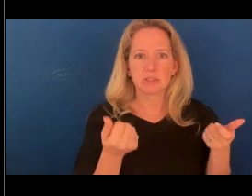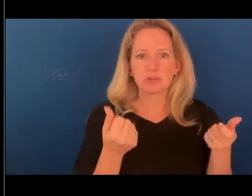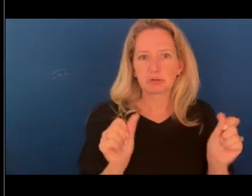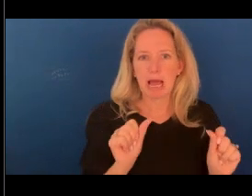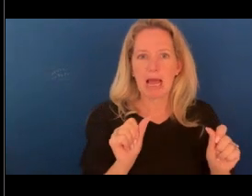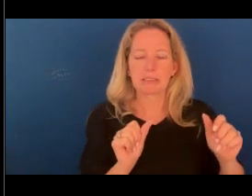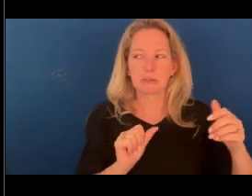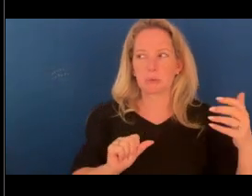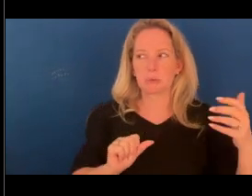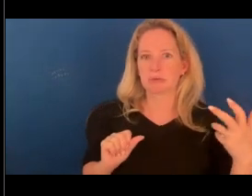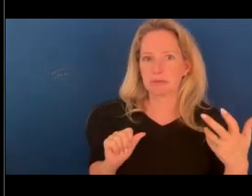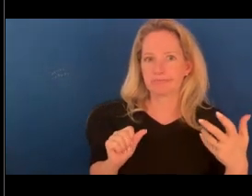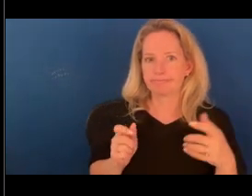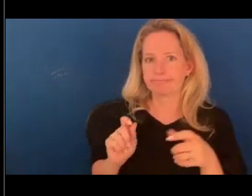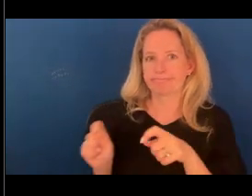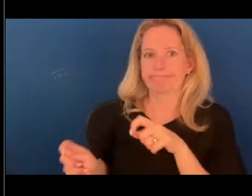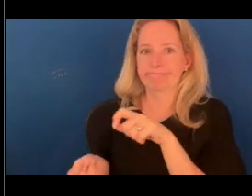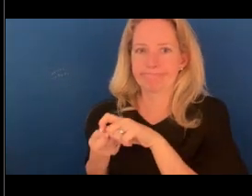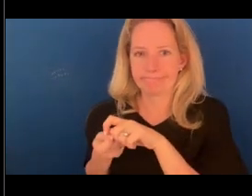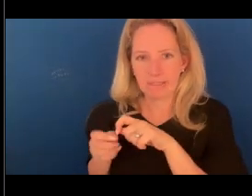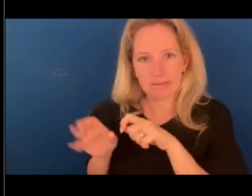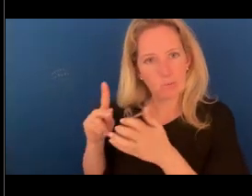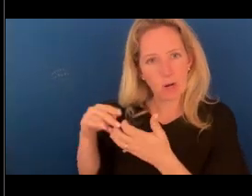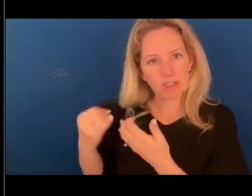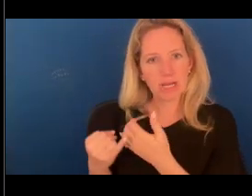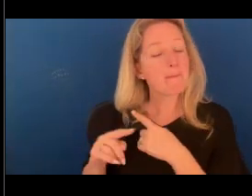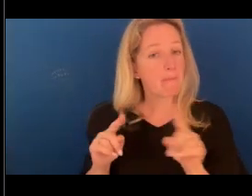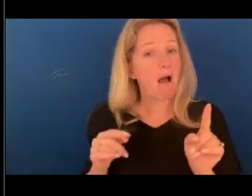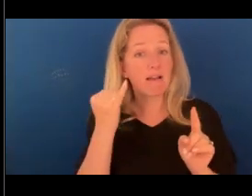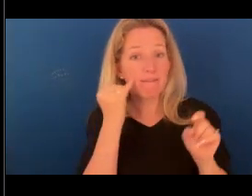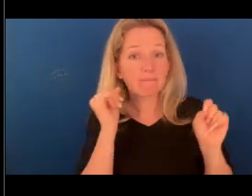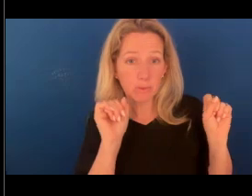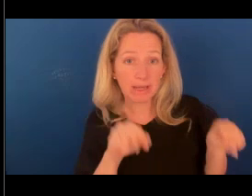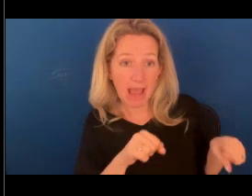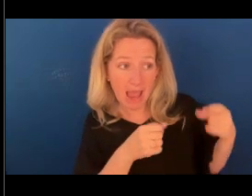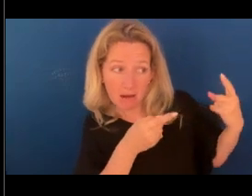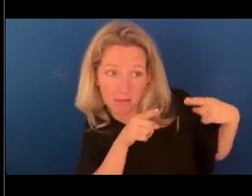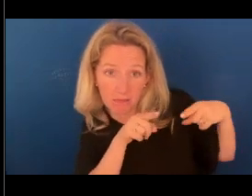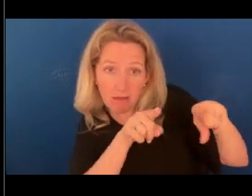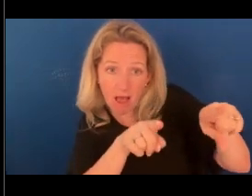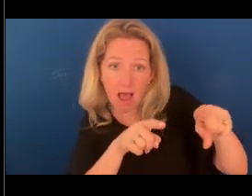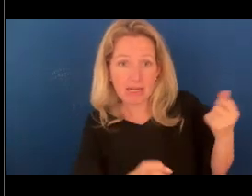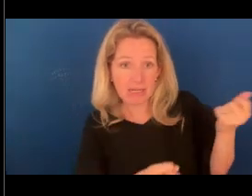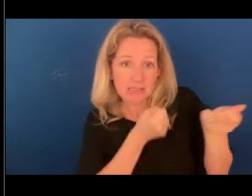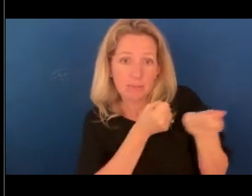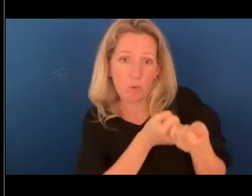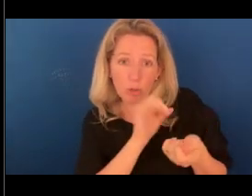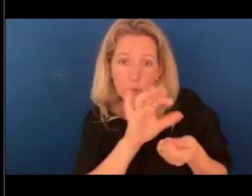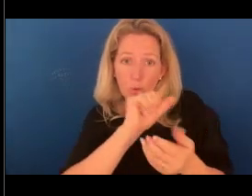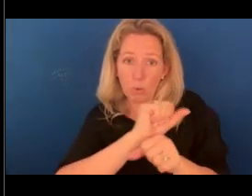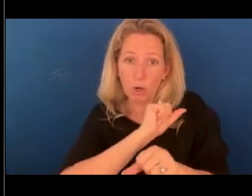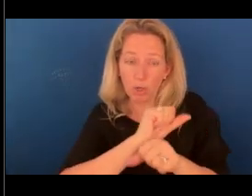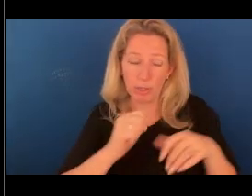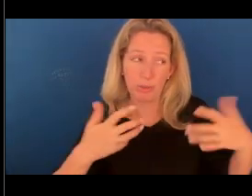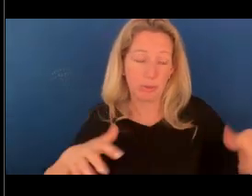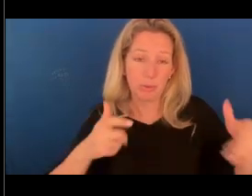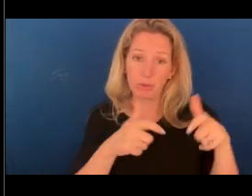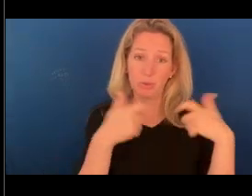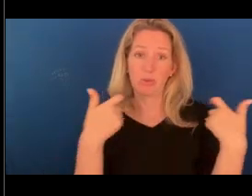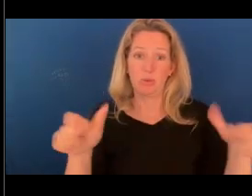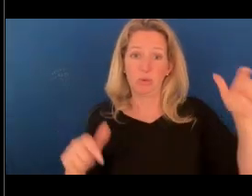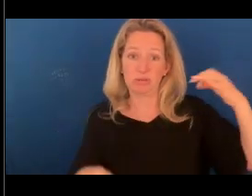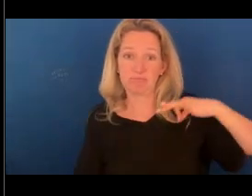your project, but obviously having them involved, if you can get them aligned and in support of your work, can be huge. So I was just curious